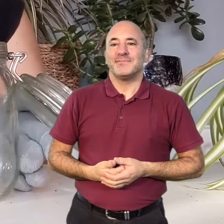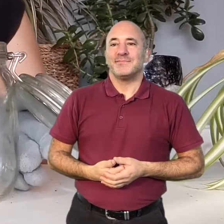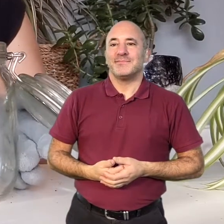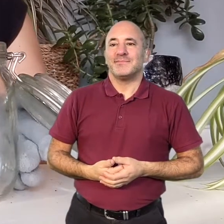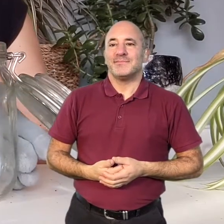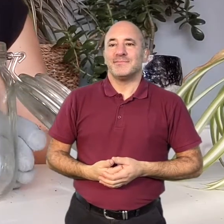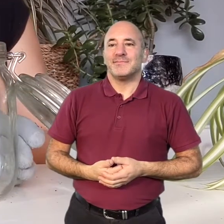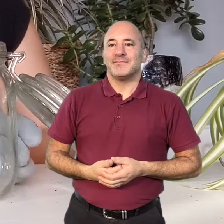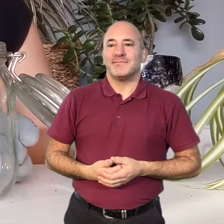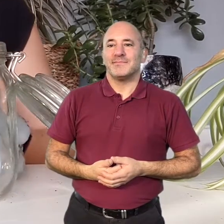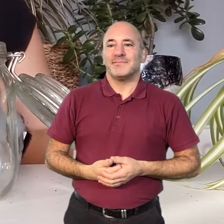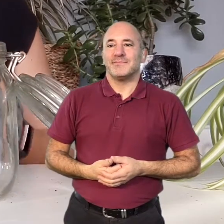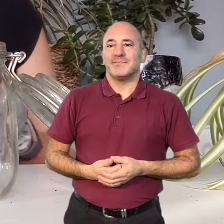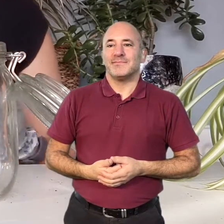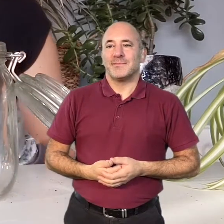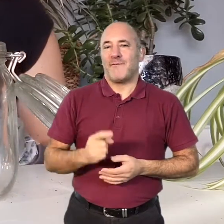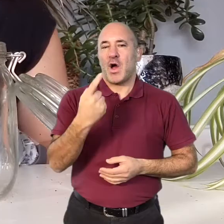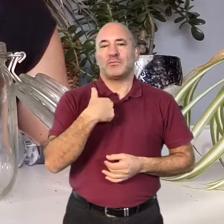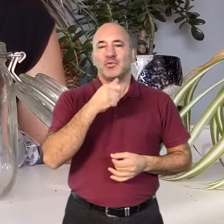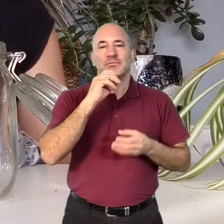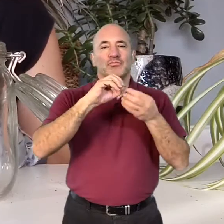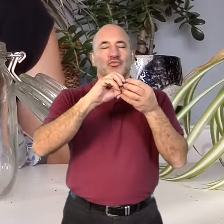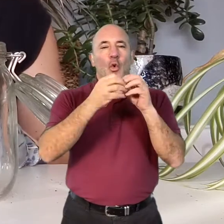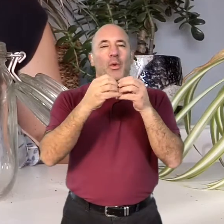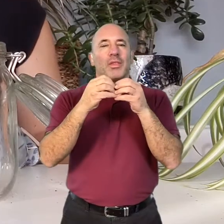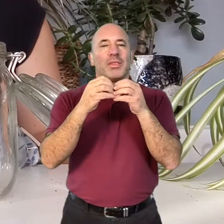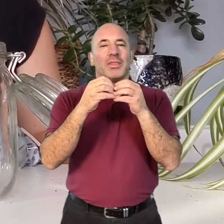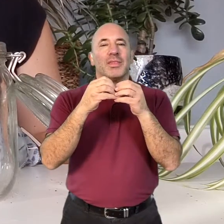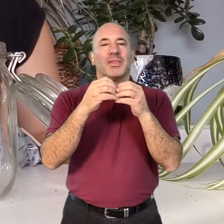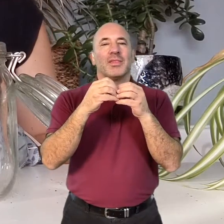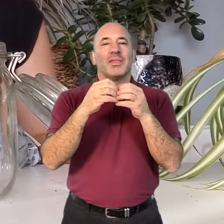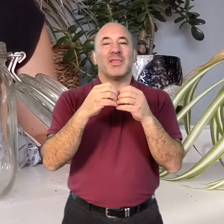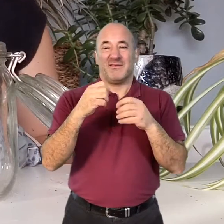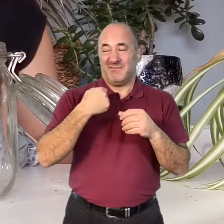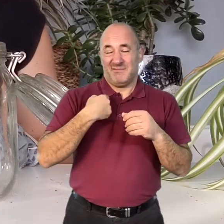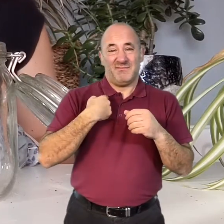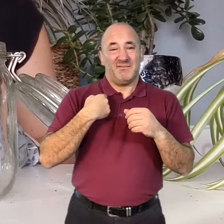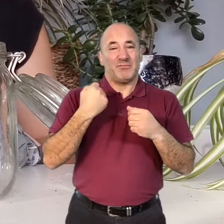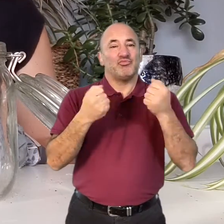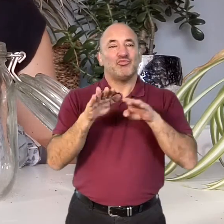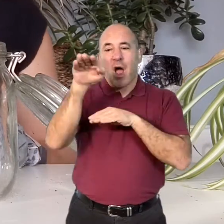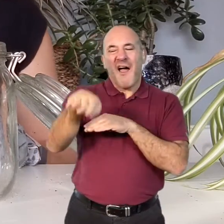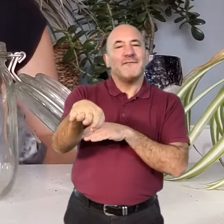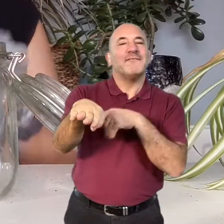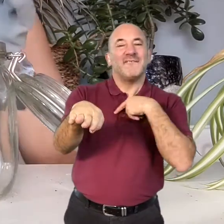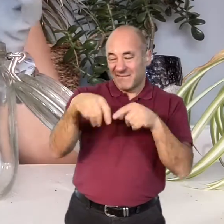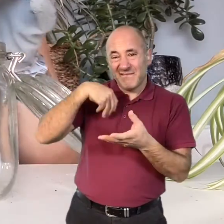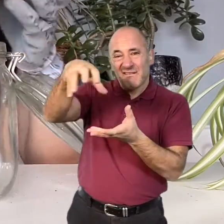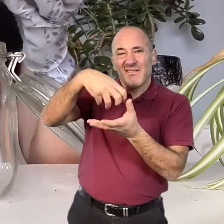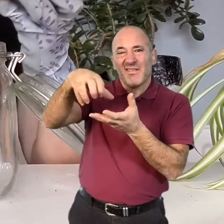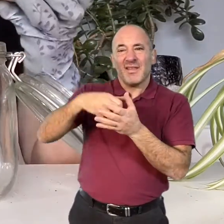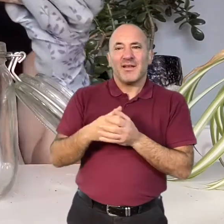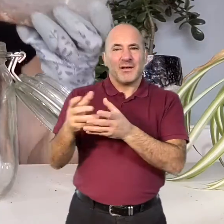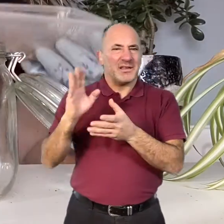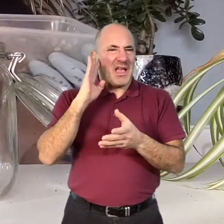lid. And the first thing I'm going to do is take some handful of